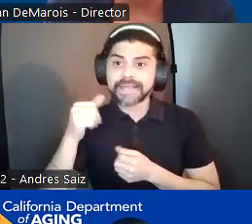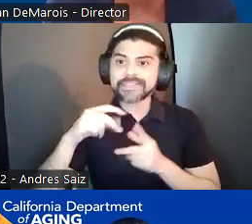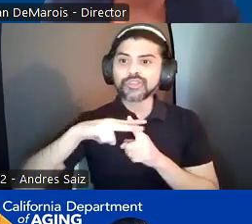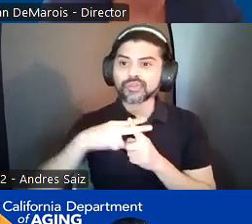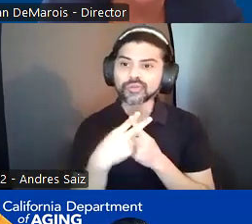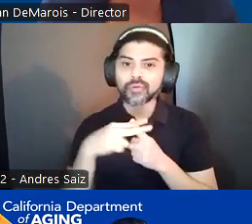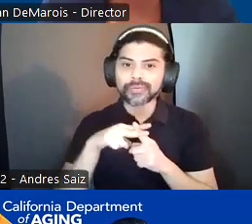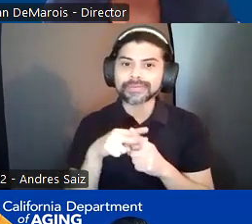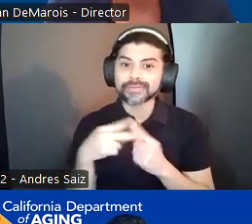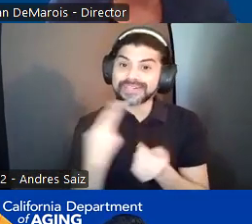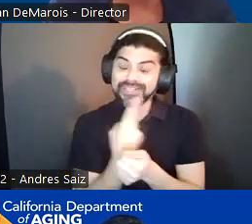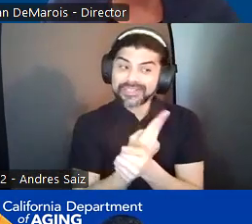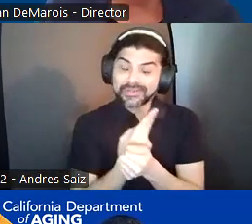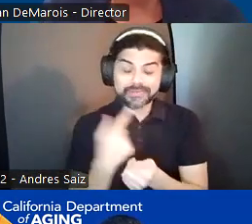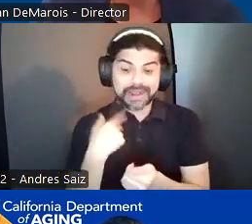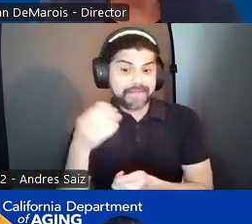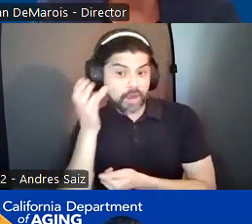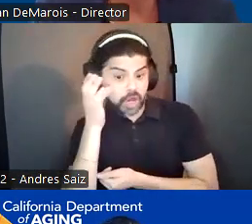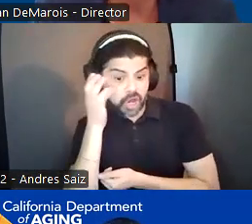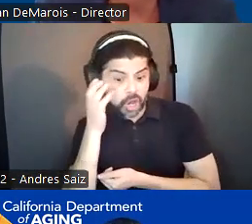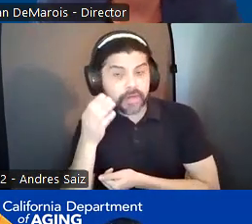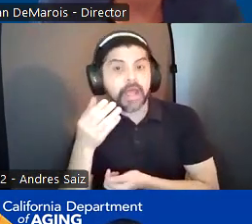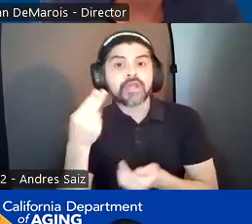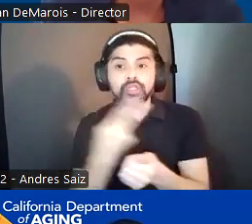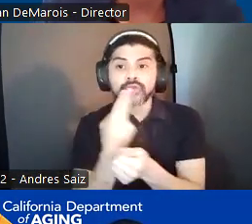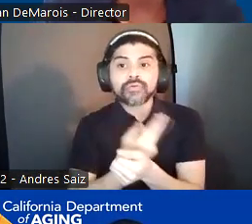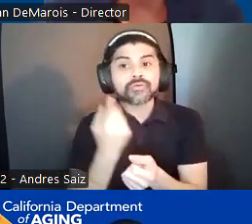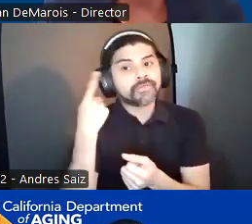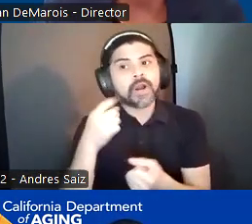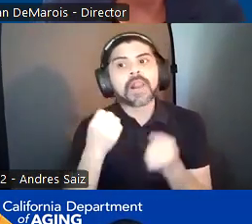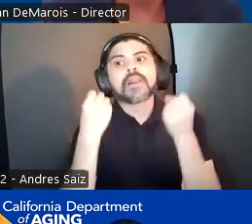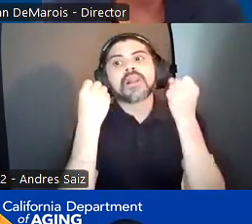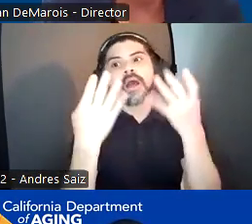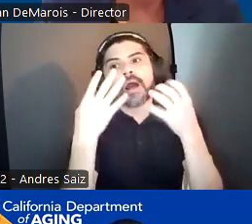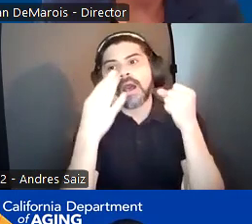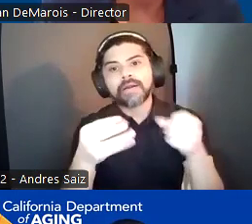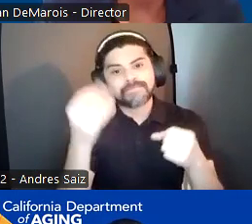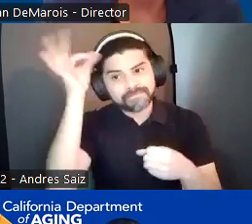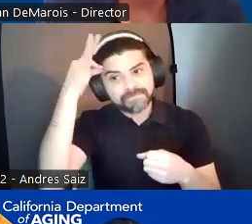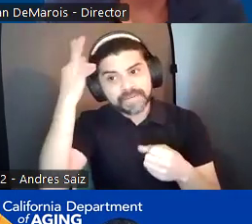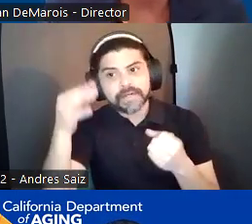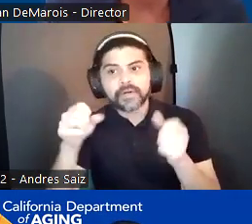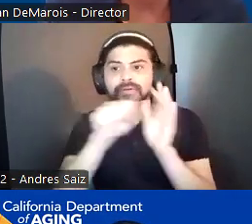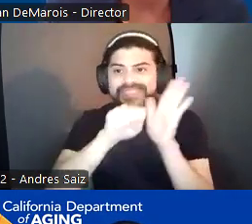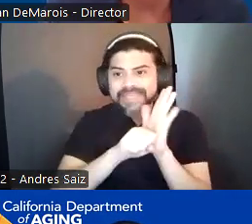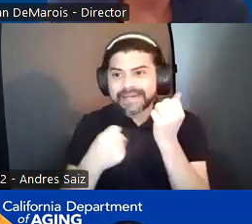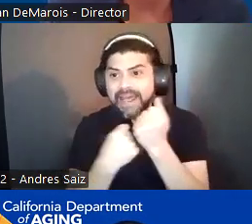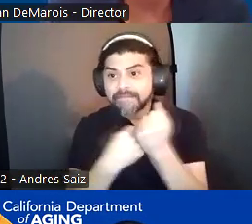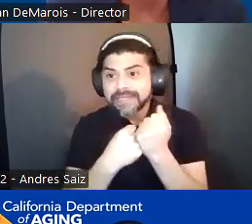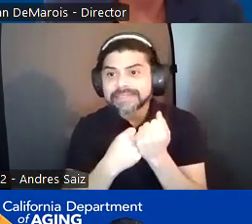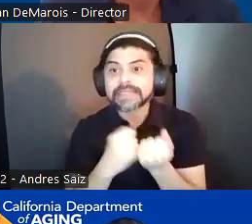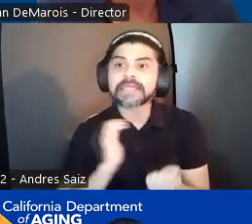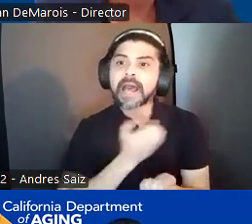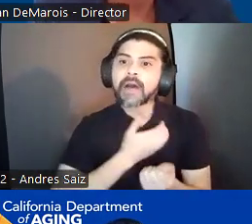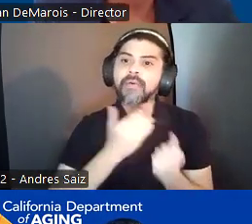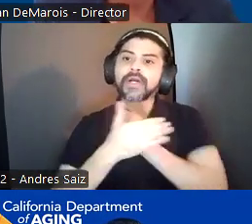year that I have heard are being used for lots of advocacy, federal advocacy, state advocacy would be our county fact